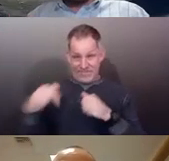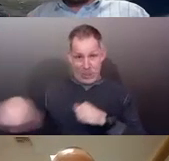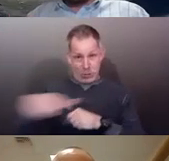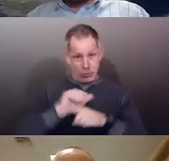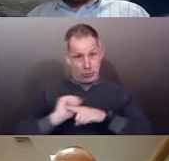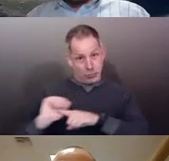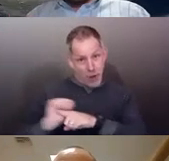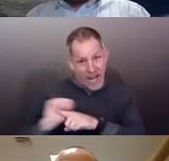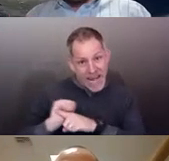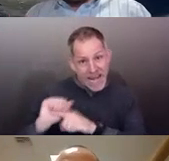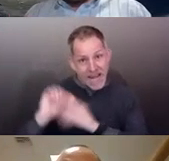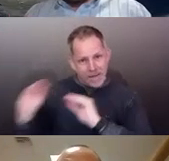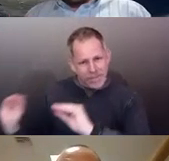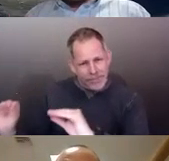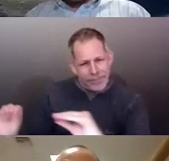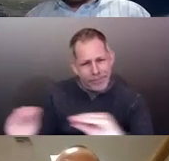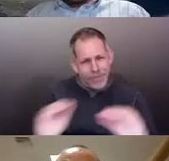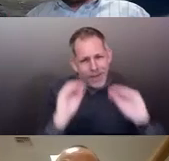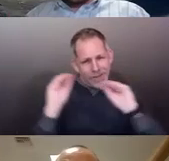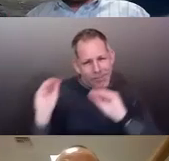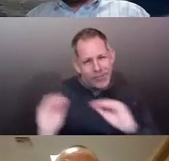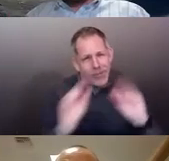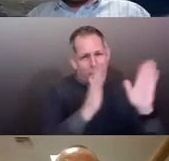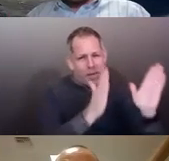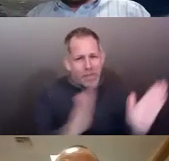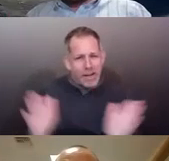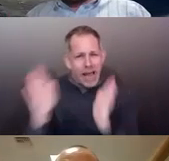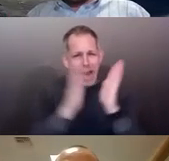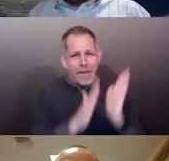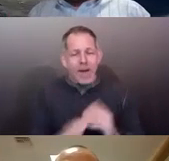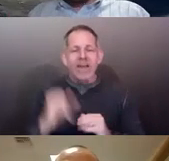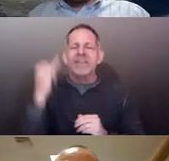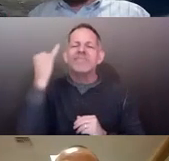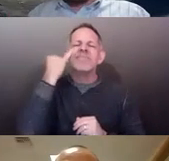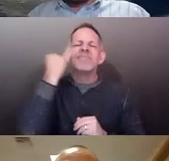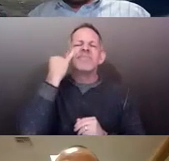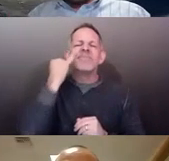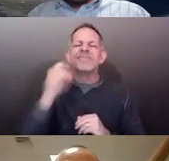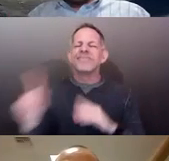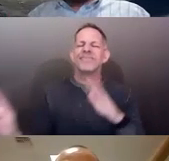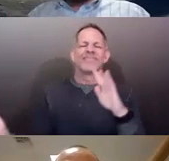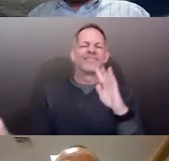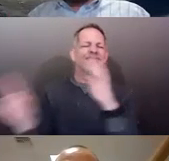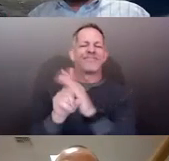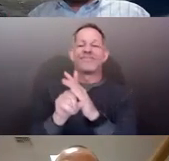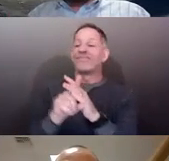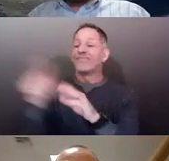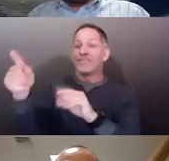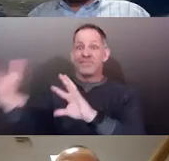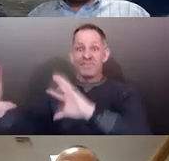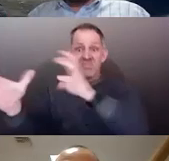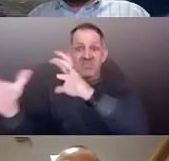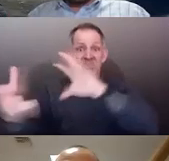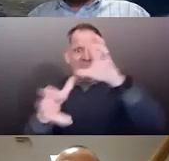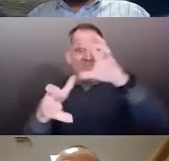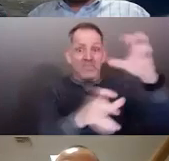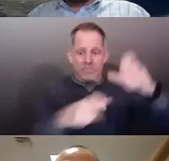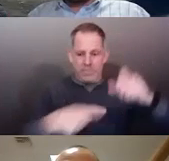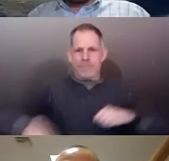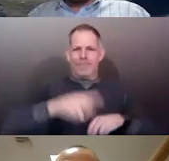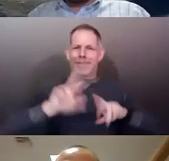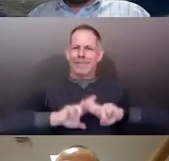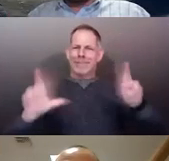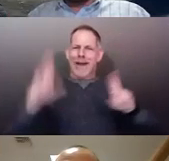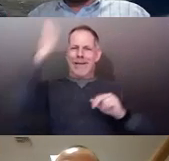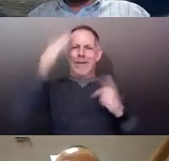plan update. We're doing work with 7 other counties, and you can see the rest of it on there. It's been a pretty incredible body of work